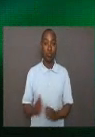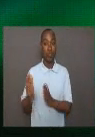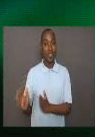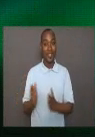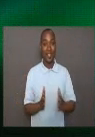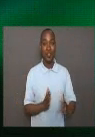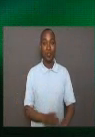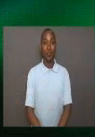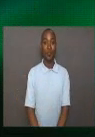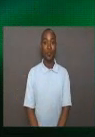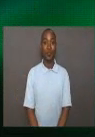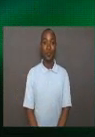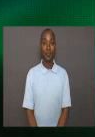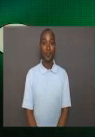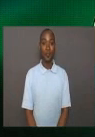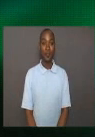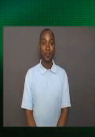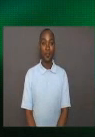Students, let's get ready.